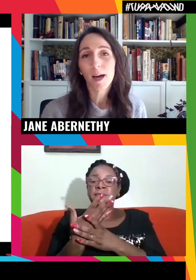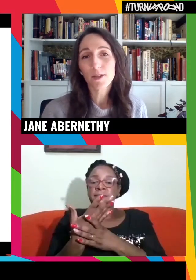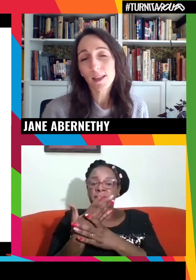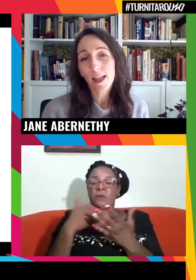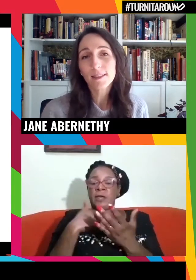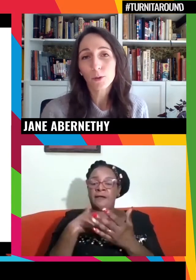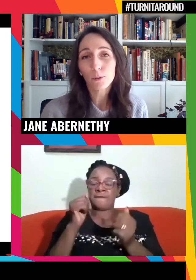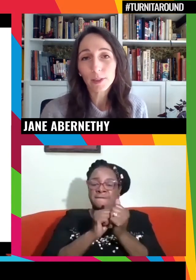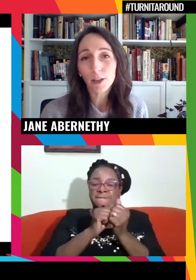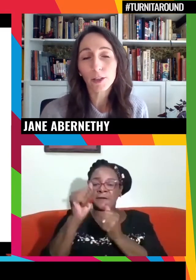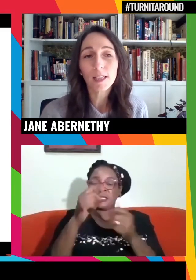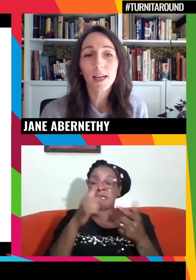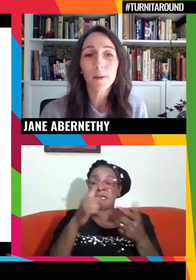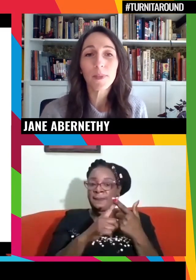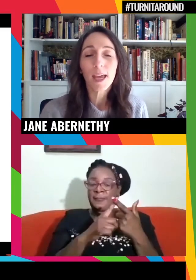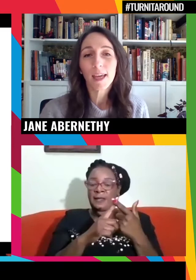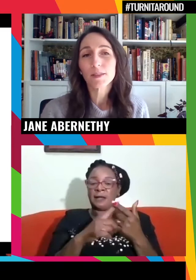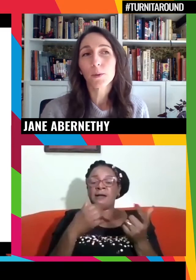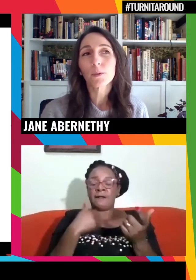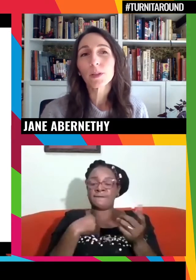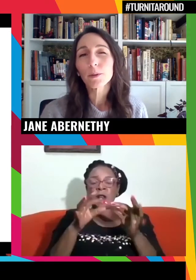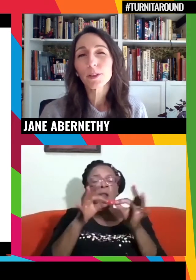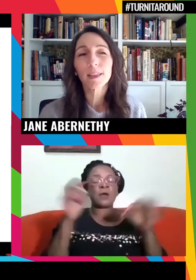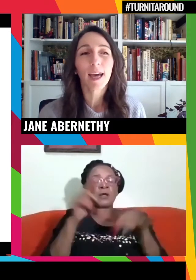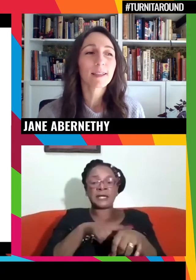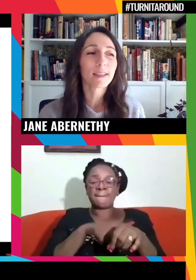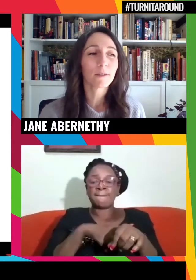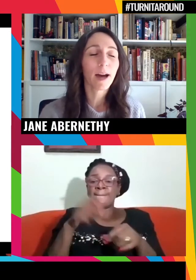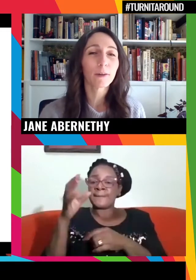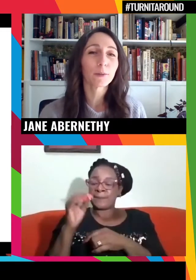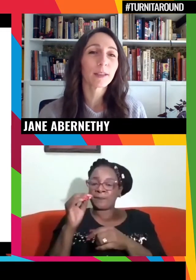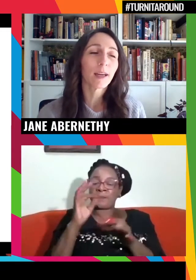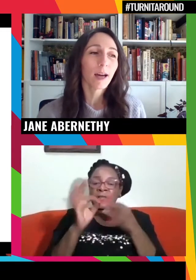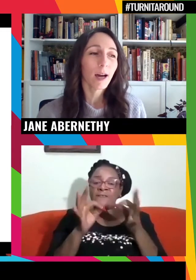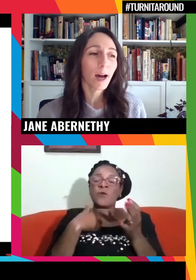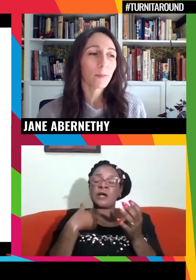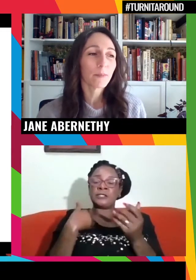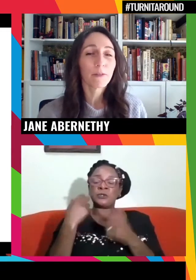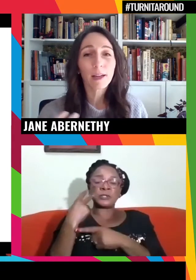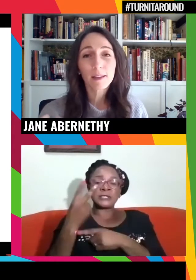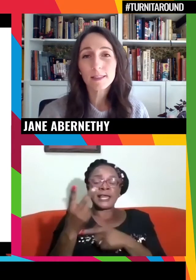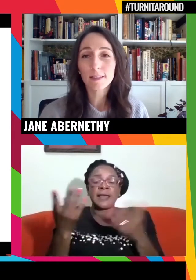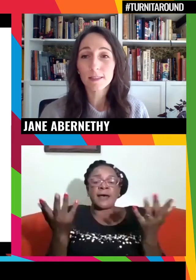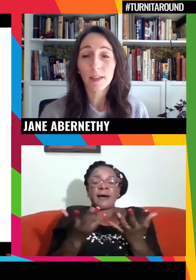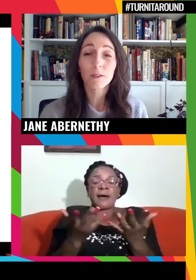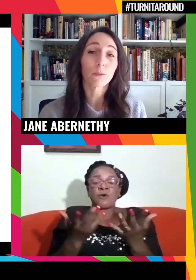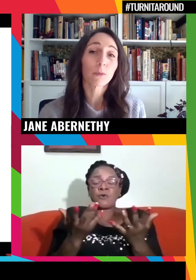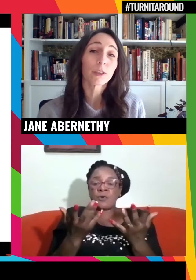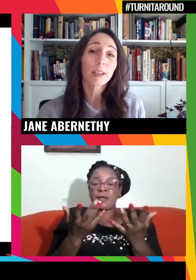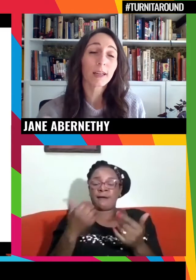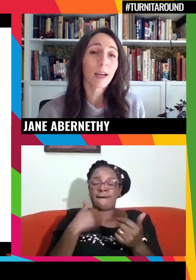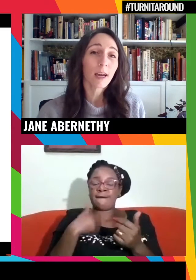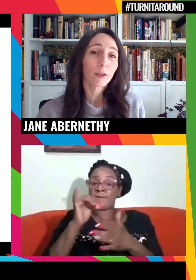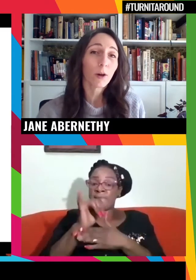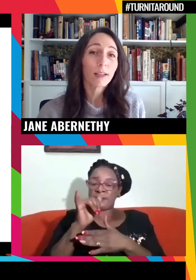years. So they last, a really long time. And so when we were looking at kind of how do we affect this space, when